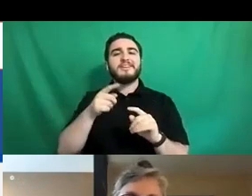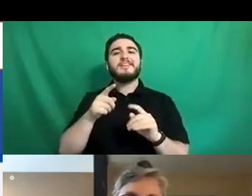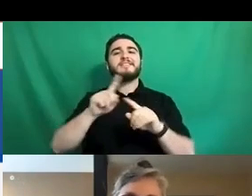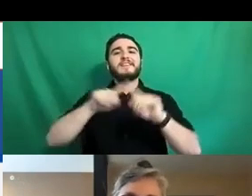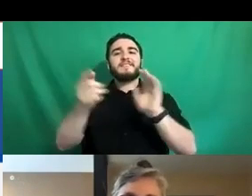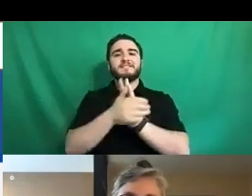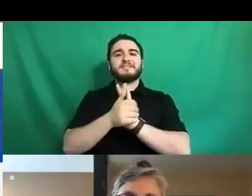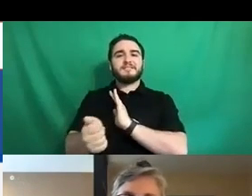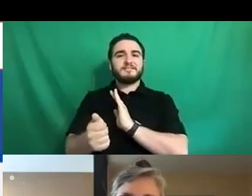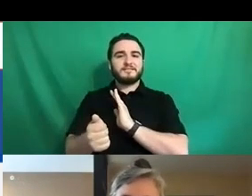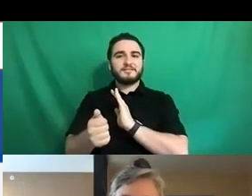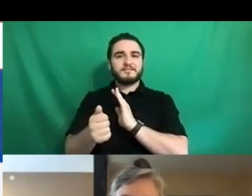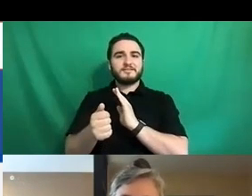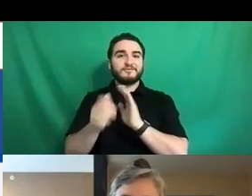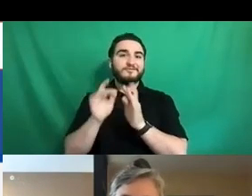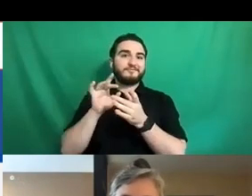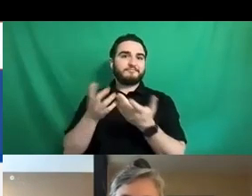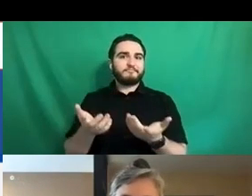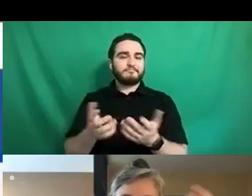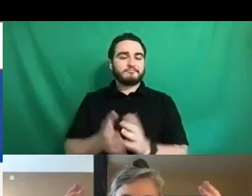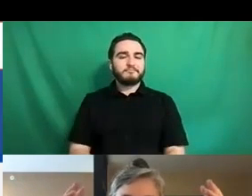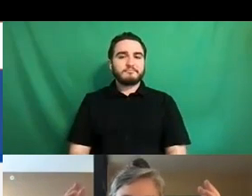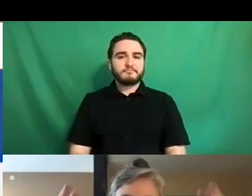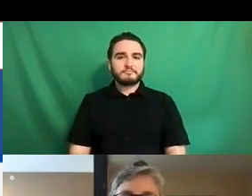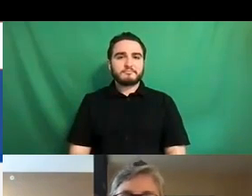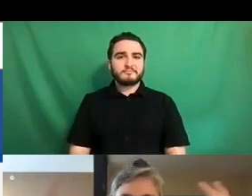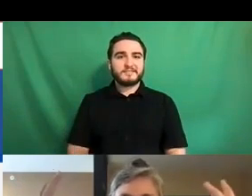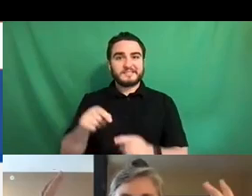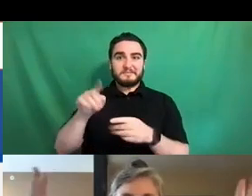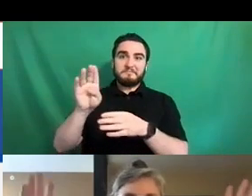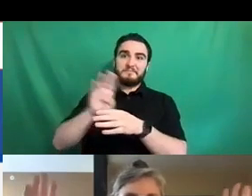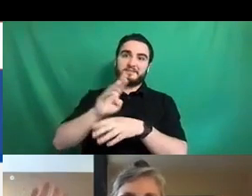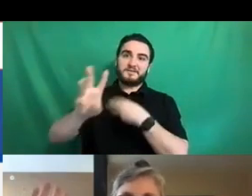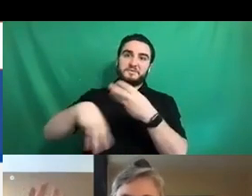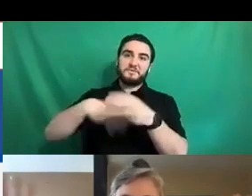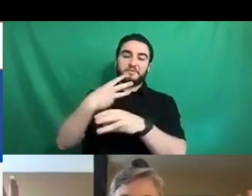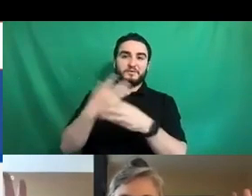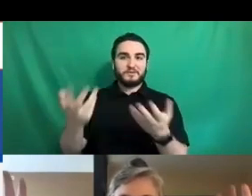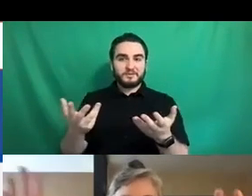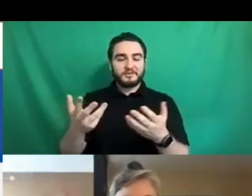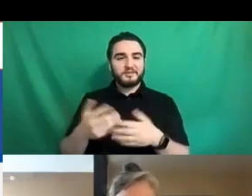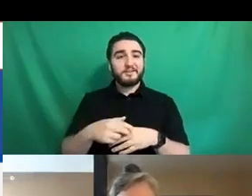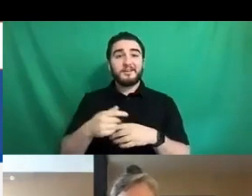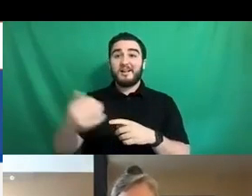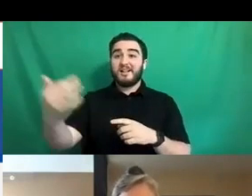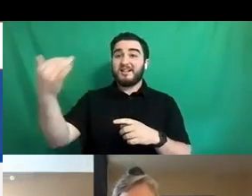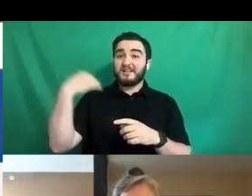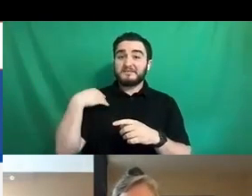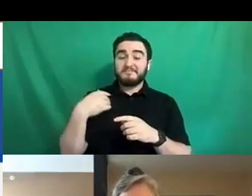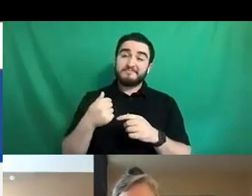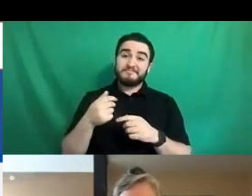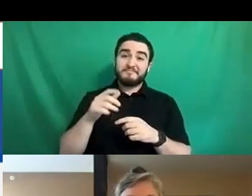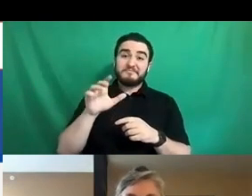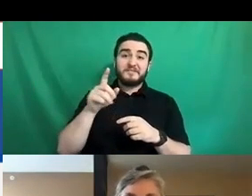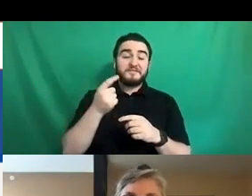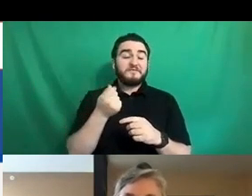sets in employment, in the business world. a couple of decades ago, we